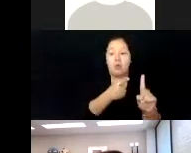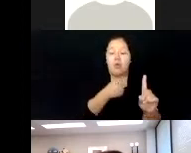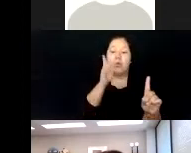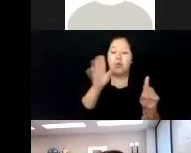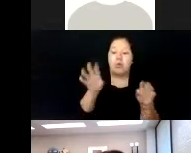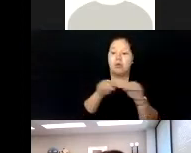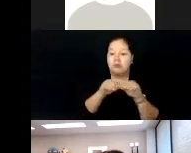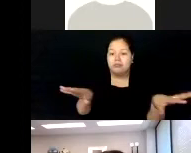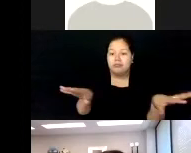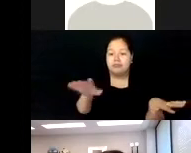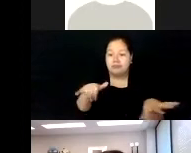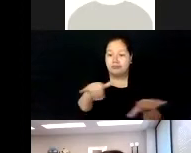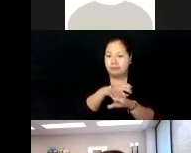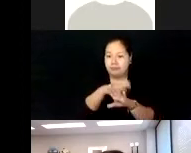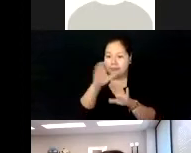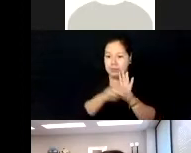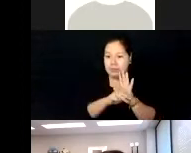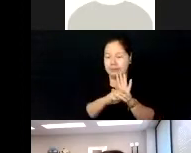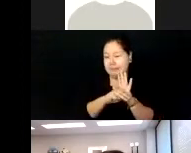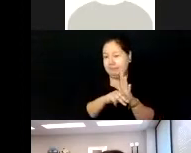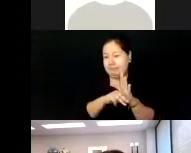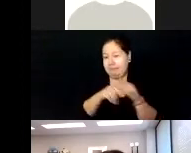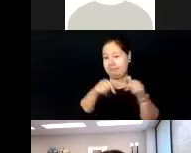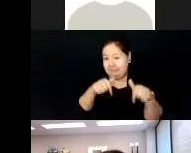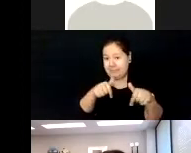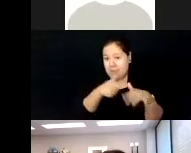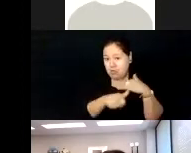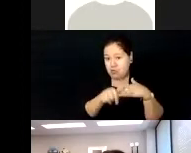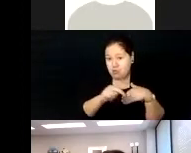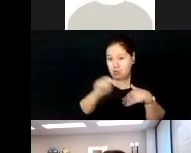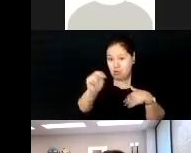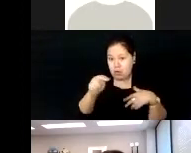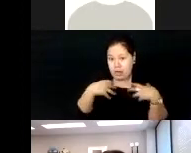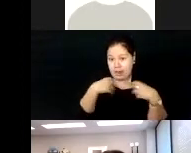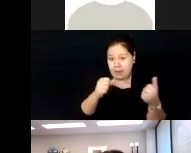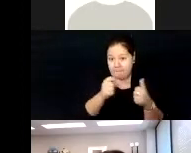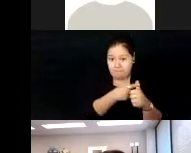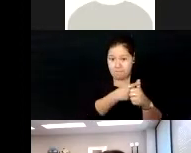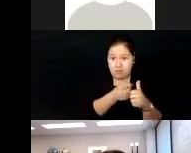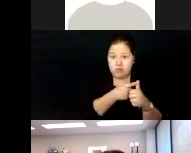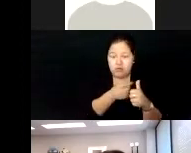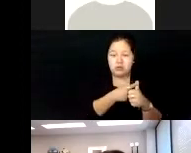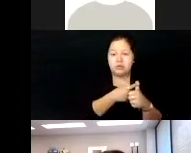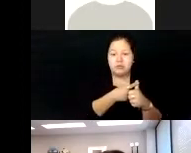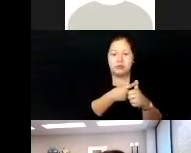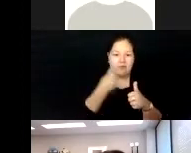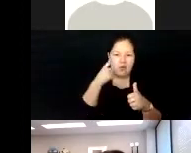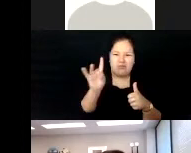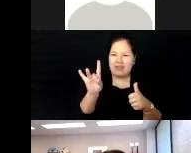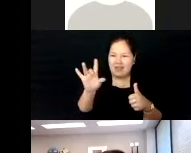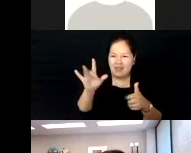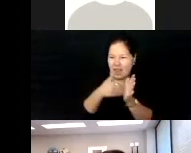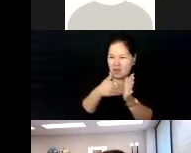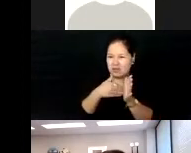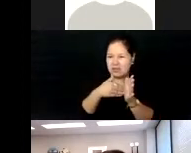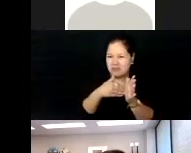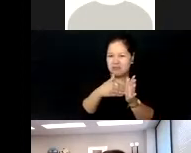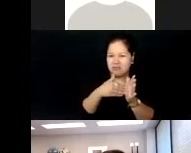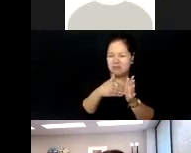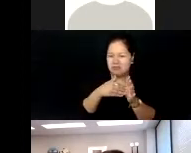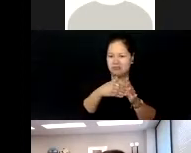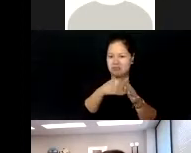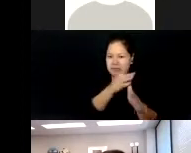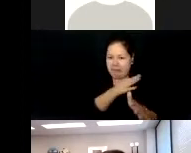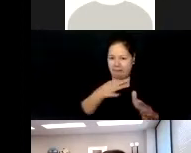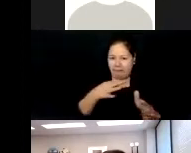this curriculum within Northern Health, make that available initially to the approximately 8,000 employees within this One Health Authority.